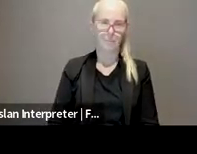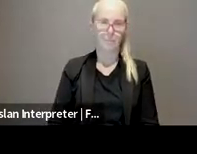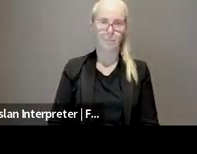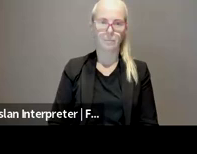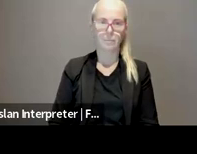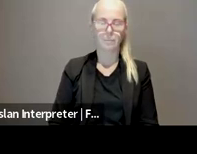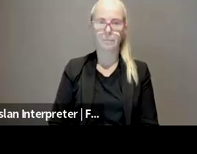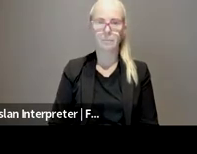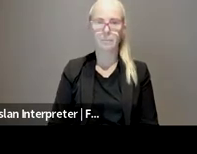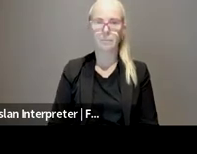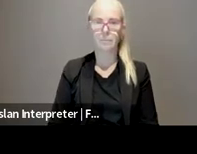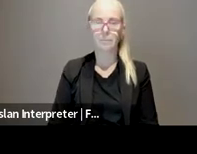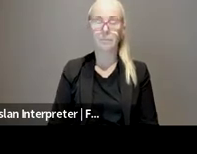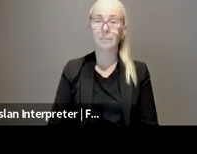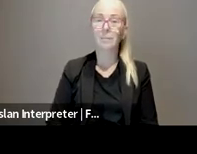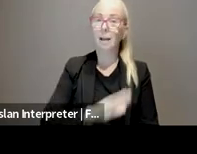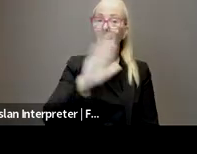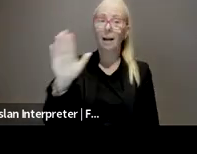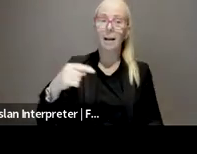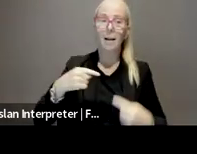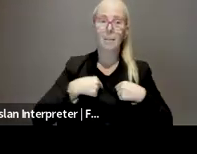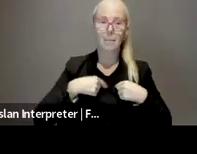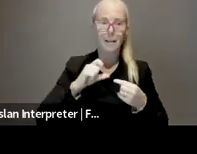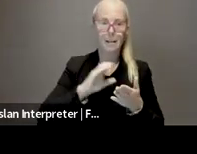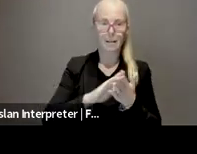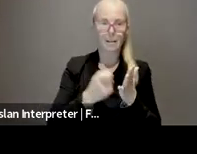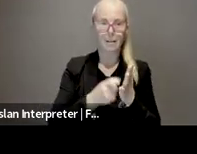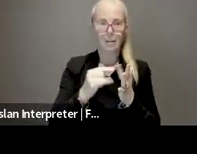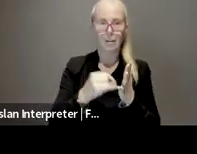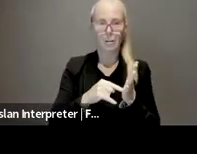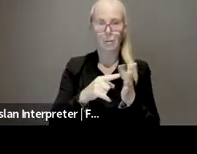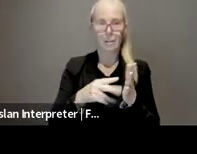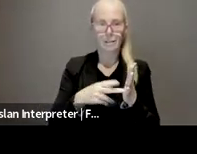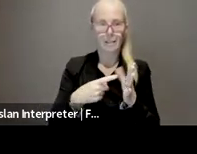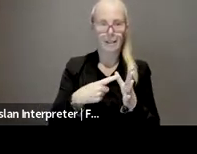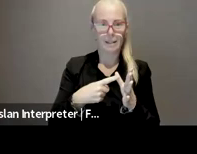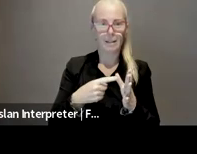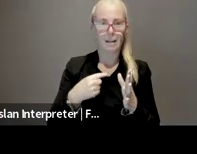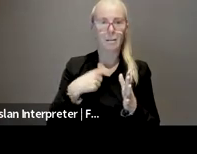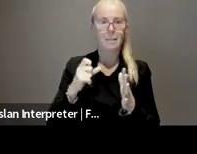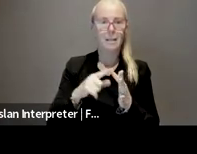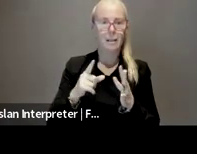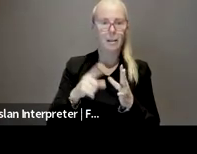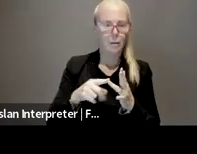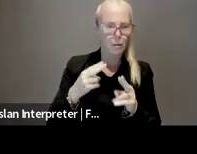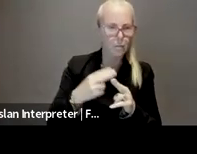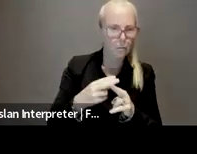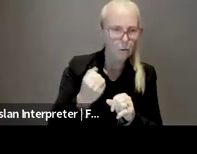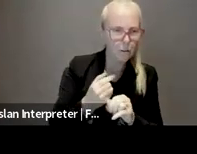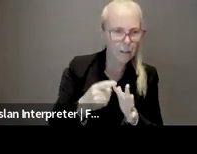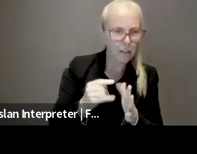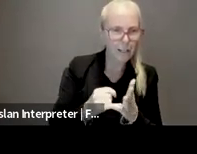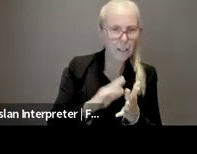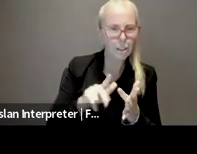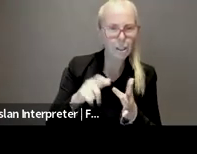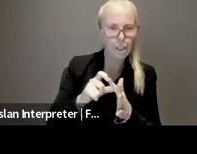Hi, I'm Christina Chang, CEO and co-founder of Geshido. Geshido is the AI-focused assistant that saves entire teams from being busy